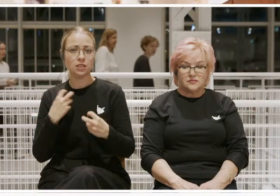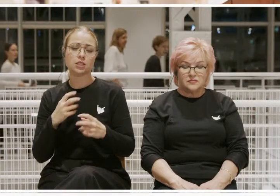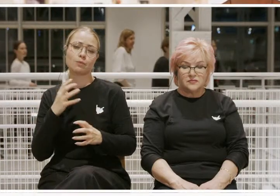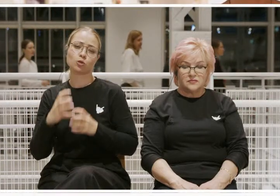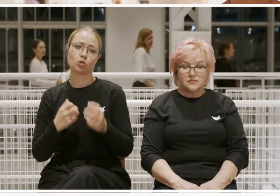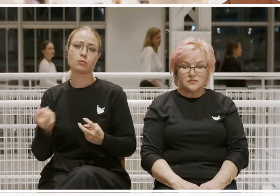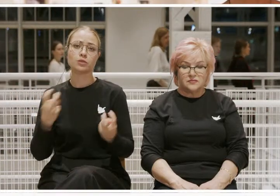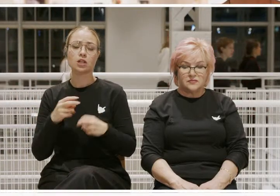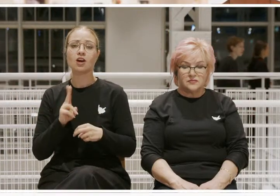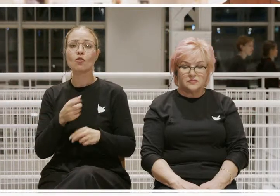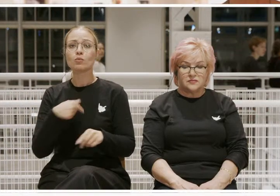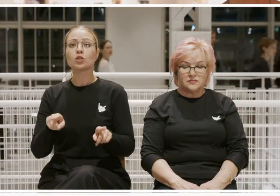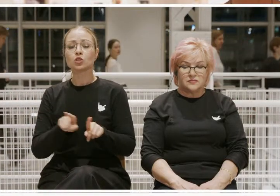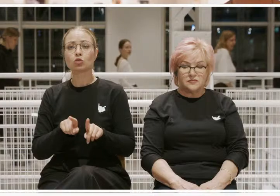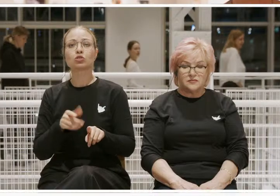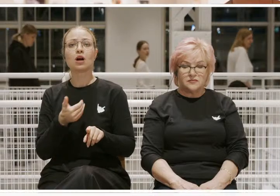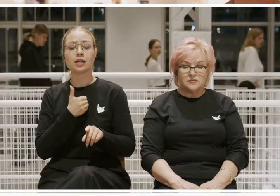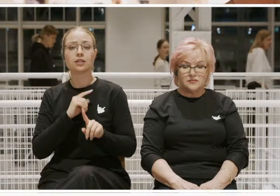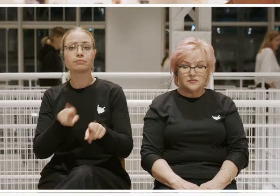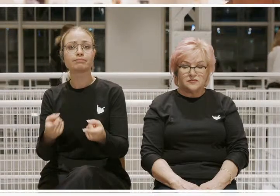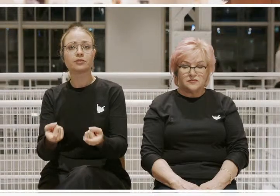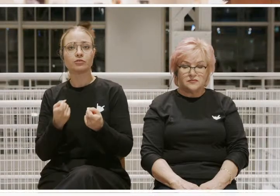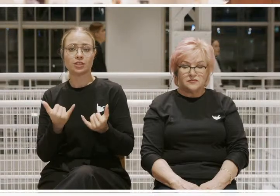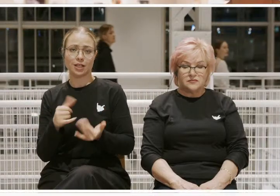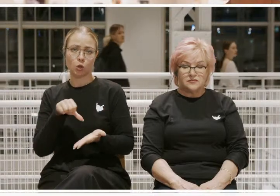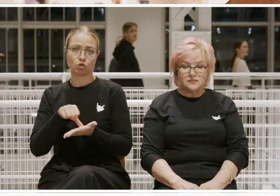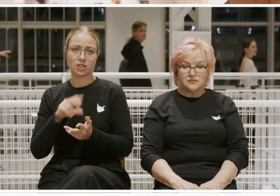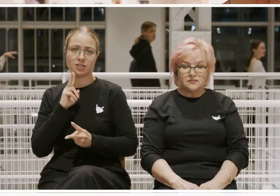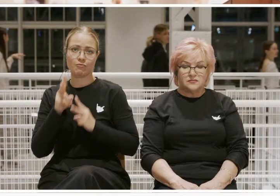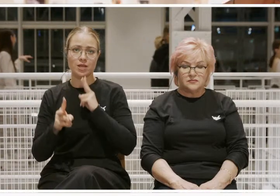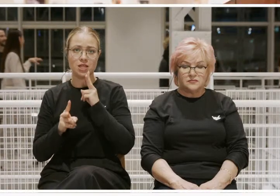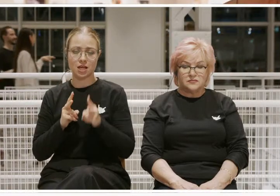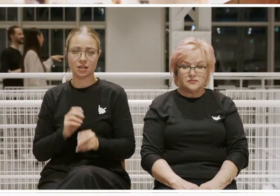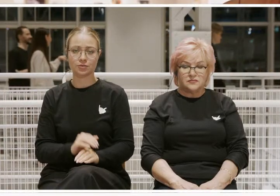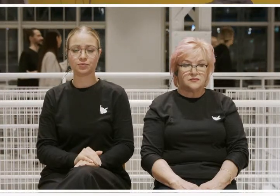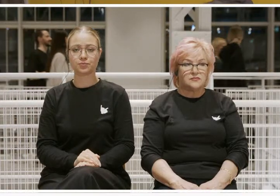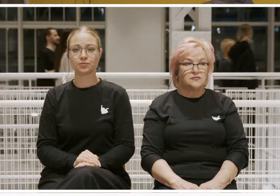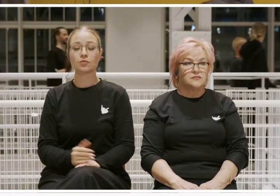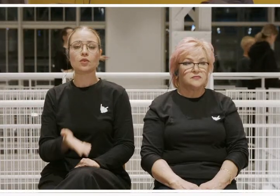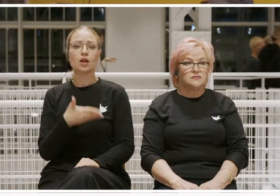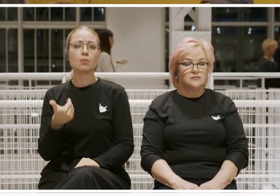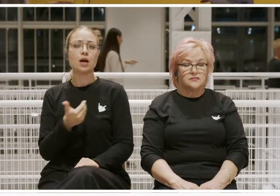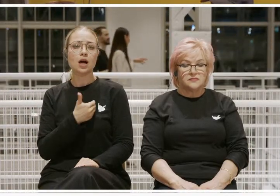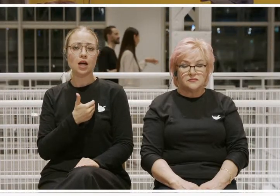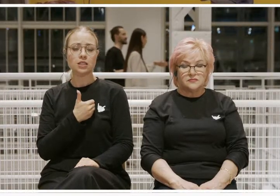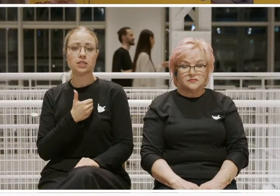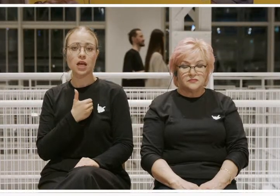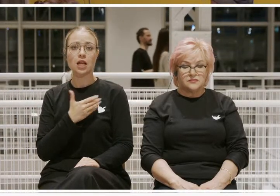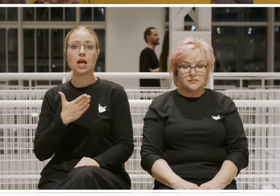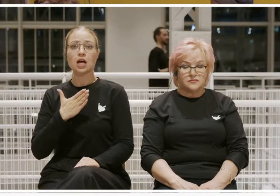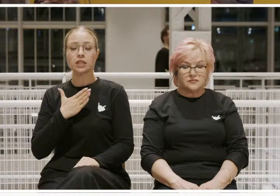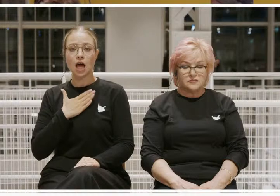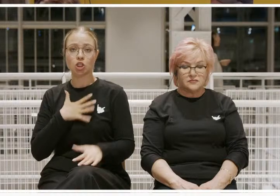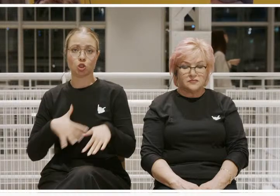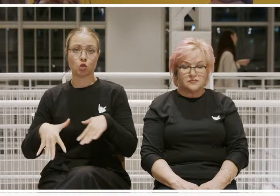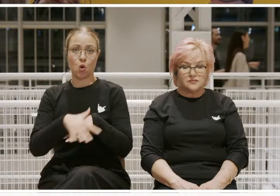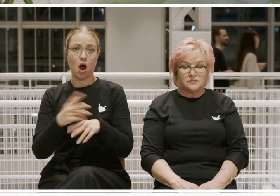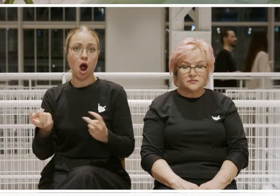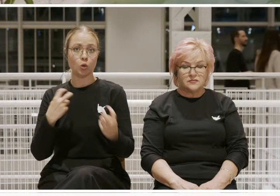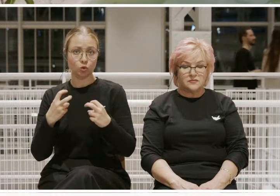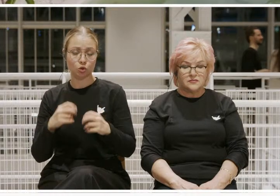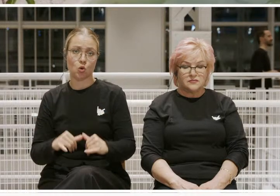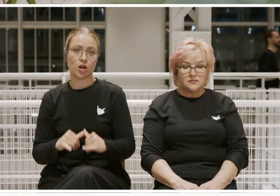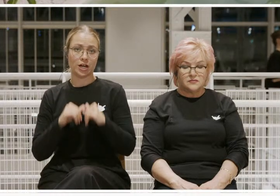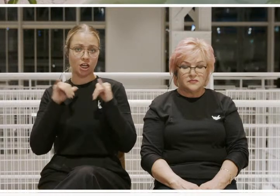audience. And we also wanted to see how can we expand and the audience for the arts. This is kind of a dialogue that we try to establish. On the